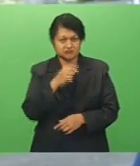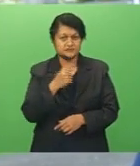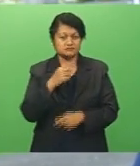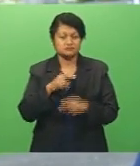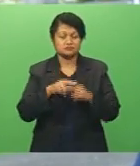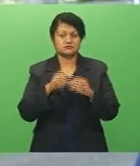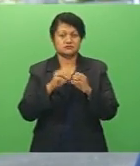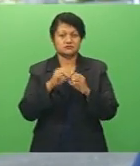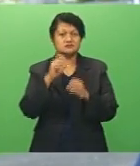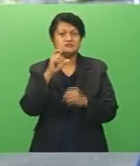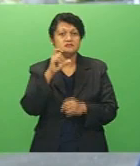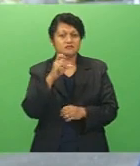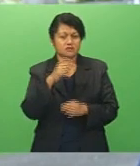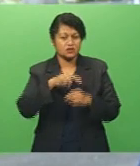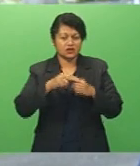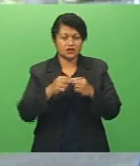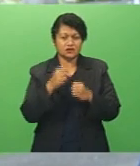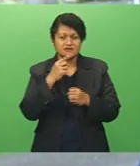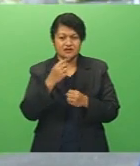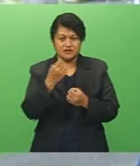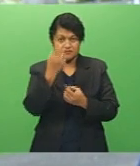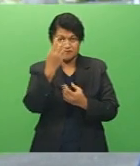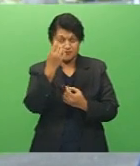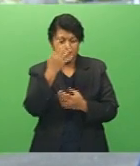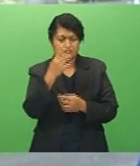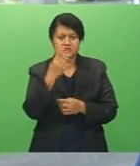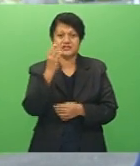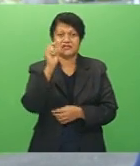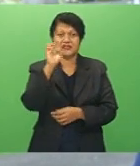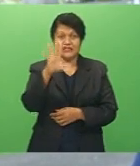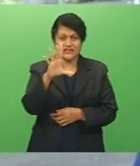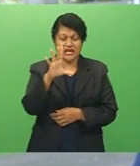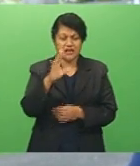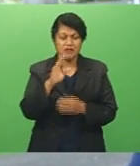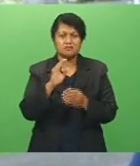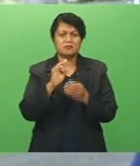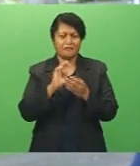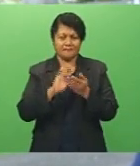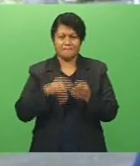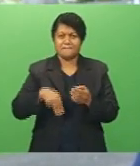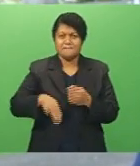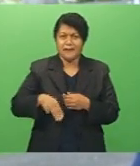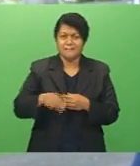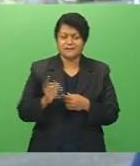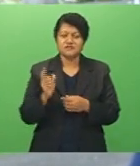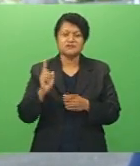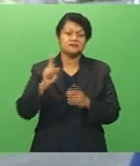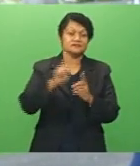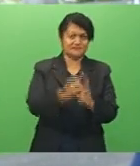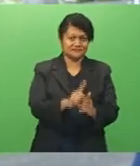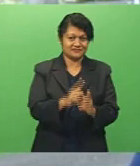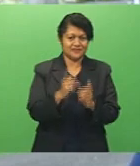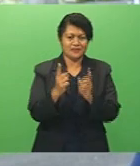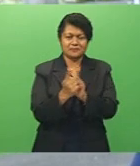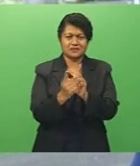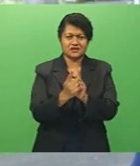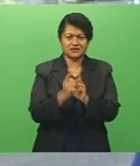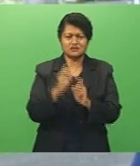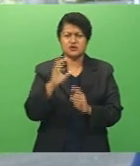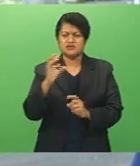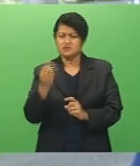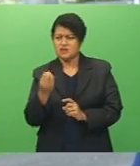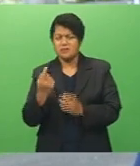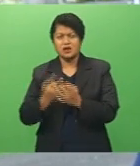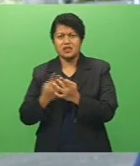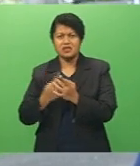reliably informed that the 10 committee members represent the Vanua, and with the current status of the party, they are finding it hard to